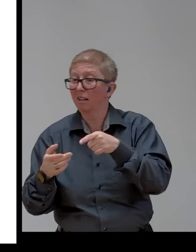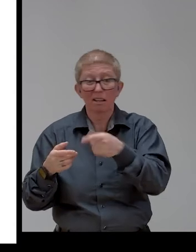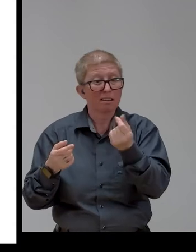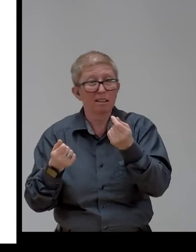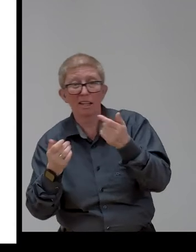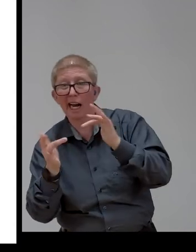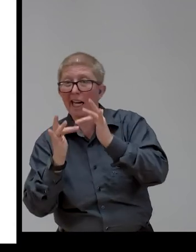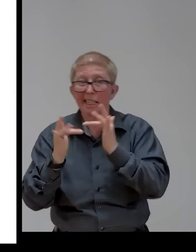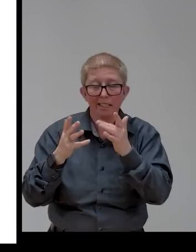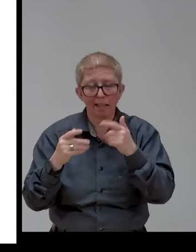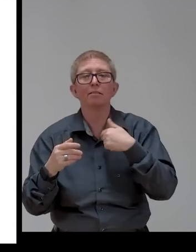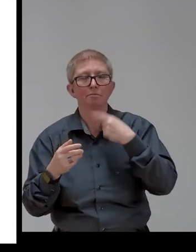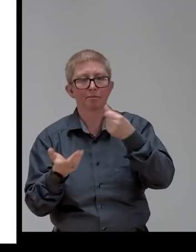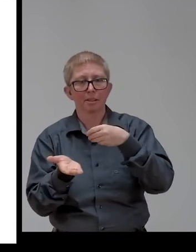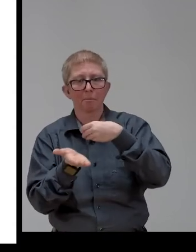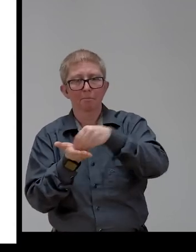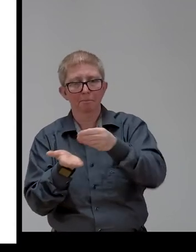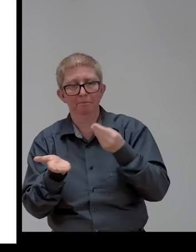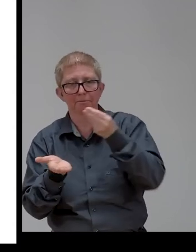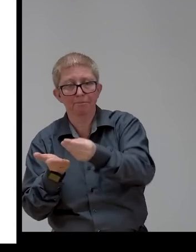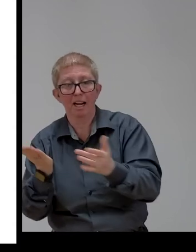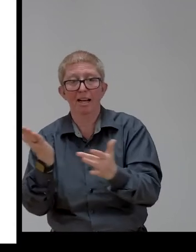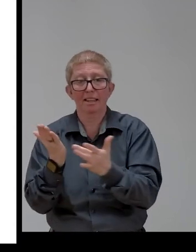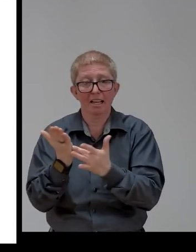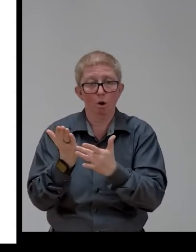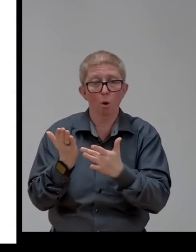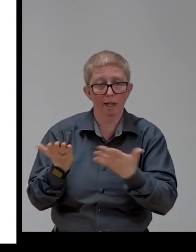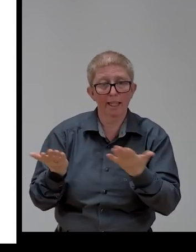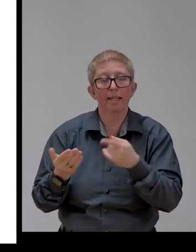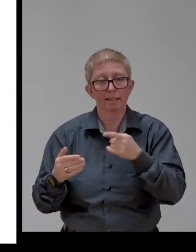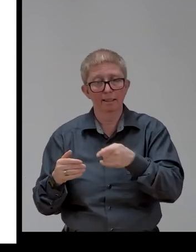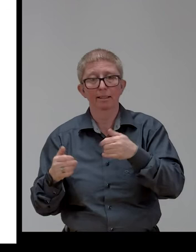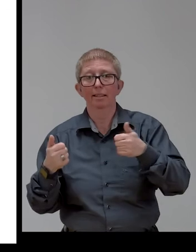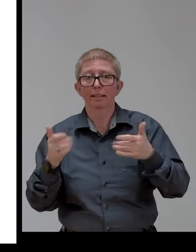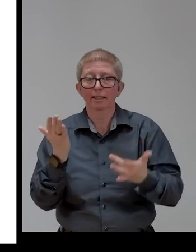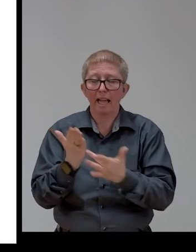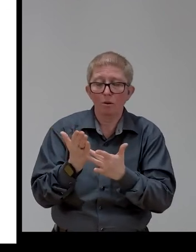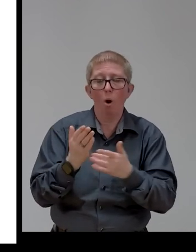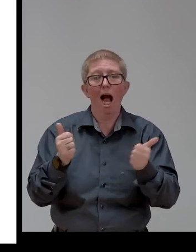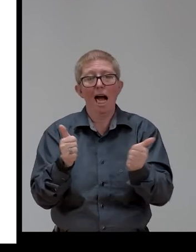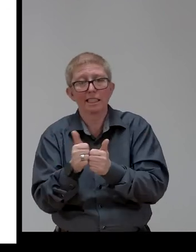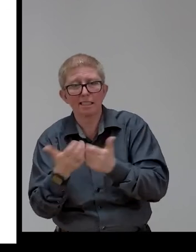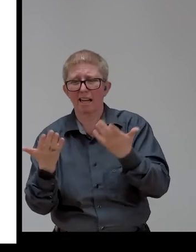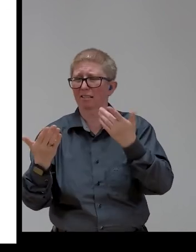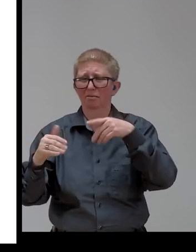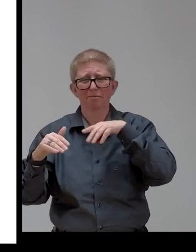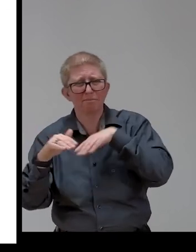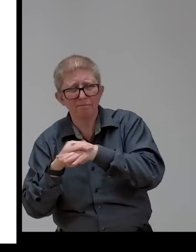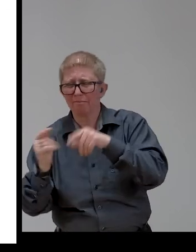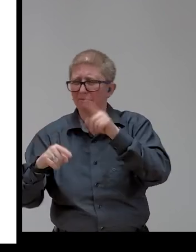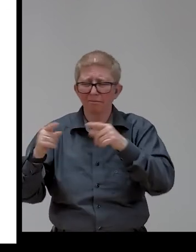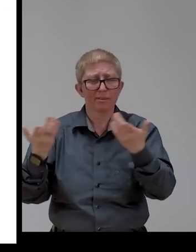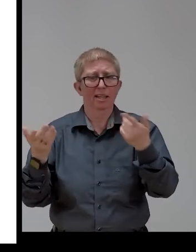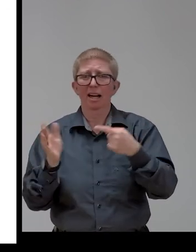also a must for us. So we offer sign language, captioning, assistive technologies, and finally, group and